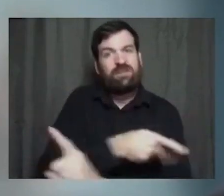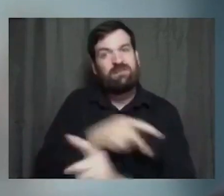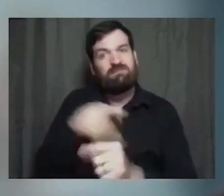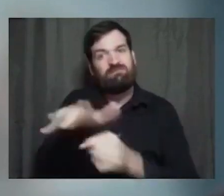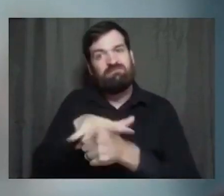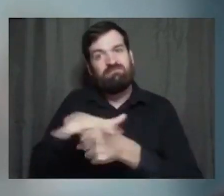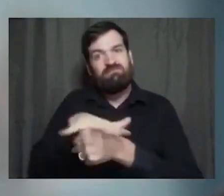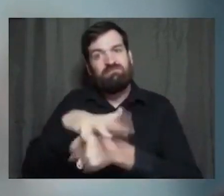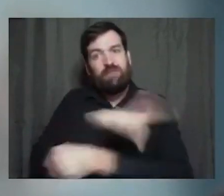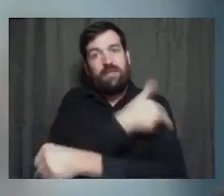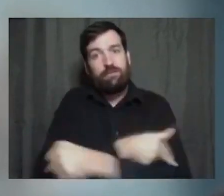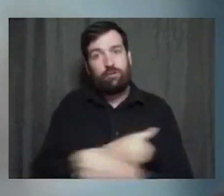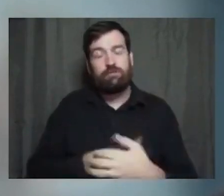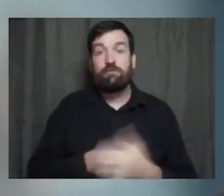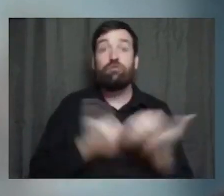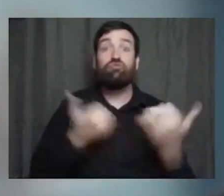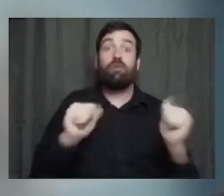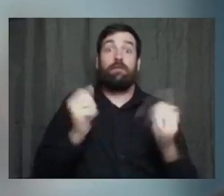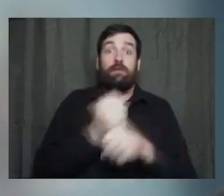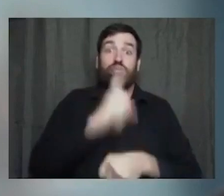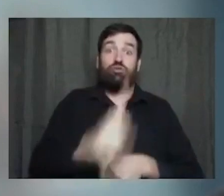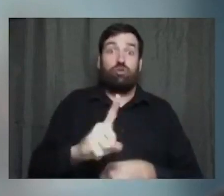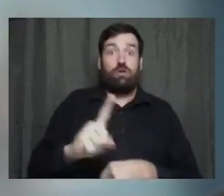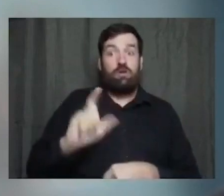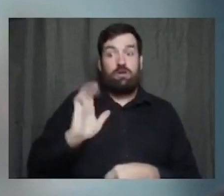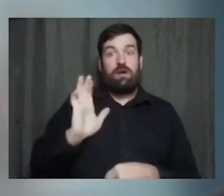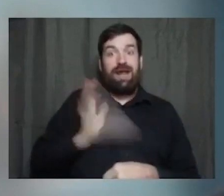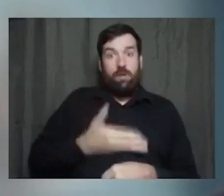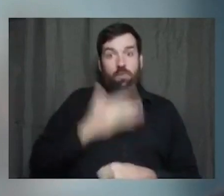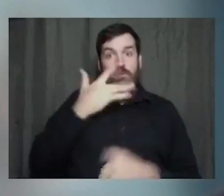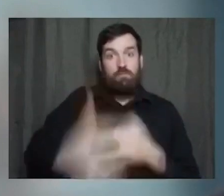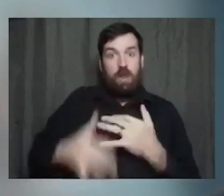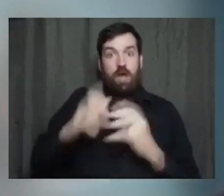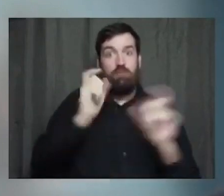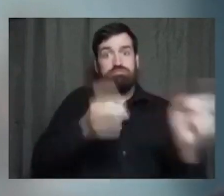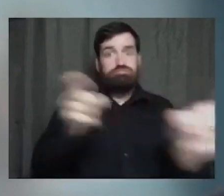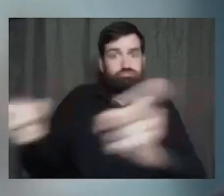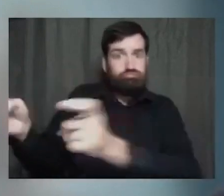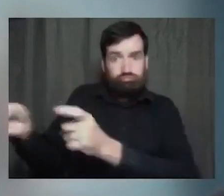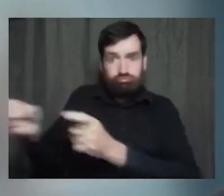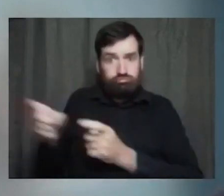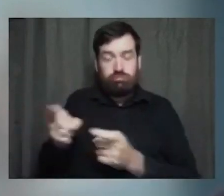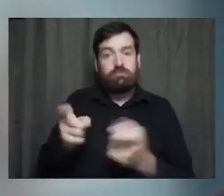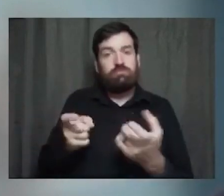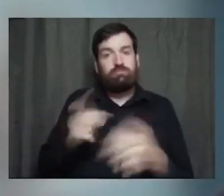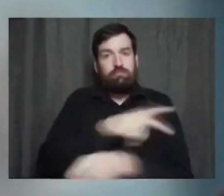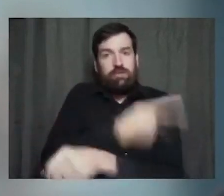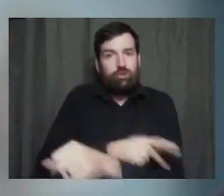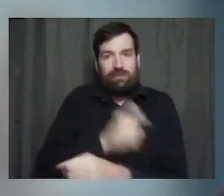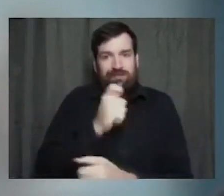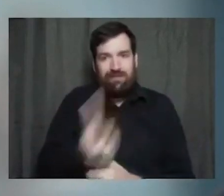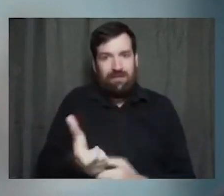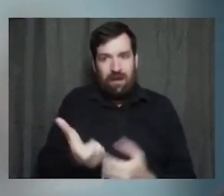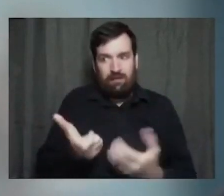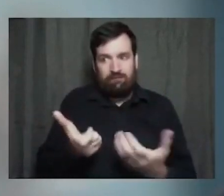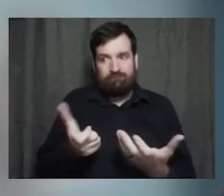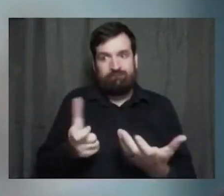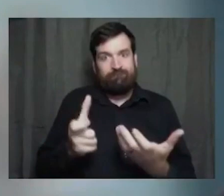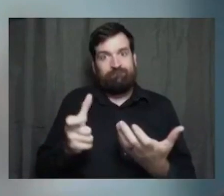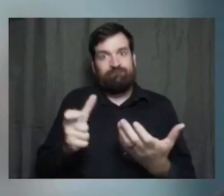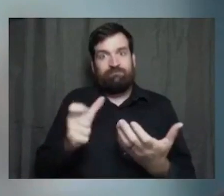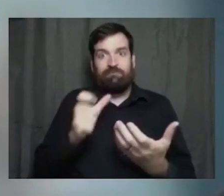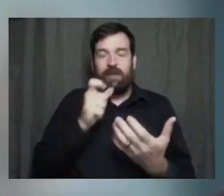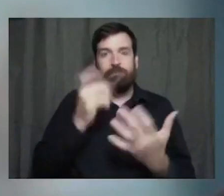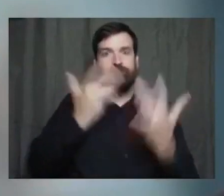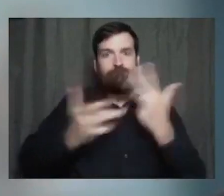everything we can to make sure that our blood is getting to our hospitals so that patients aren't having to go without. But when we drop this low, it gets pretty